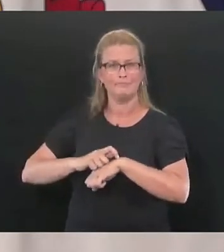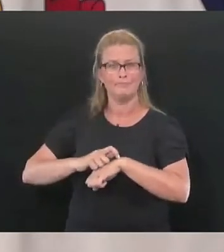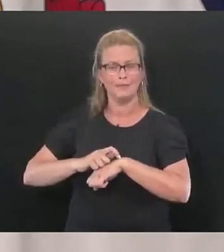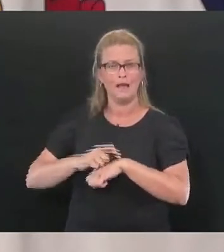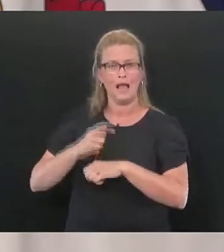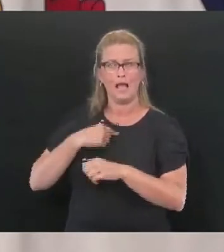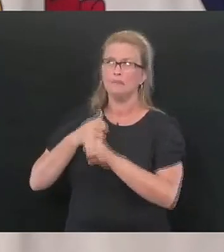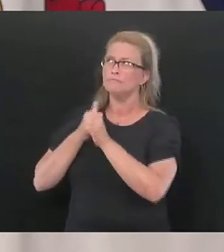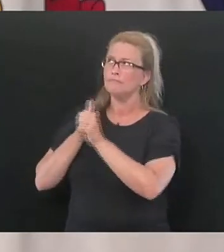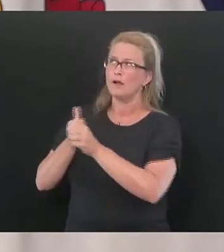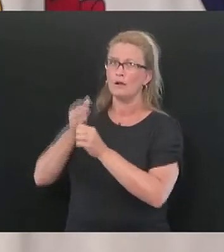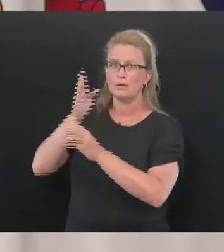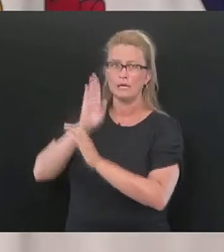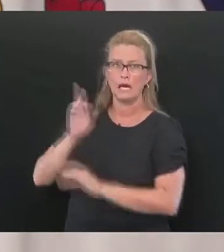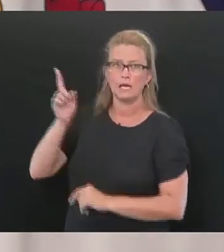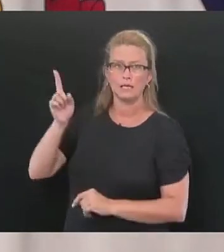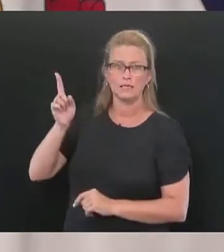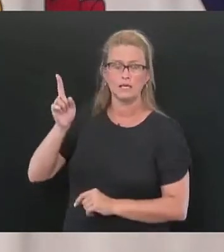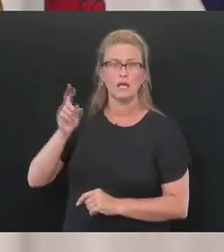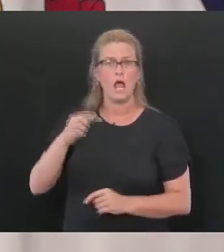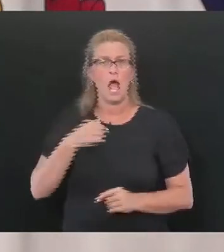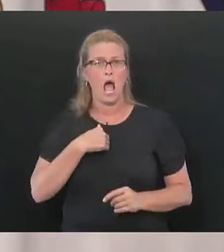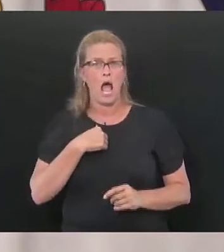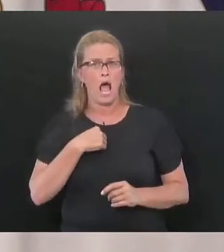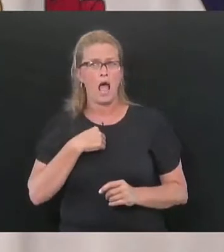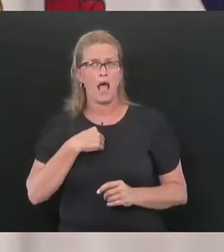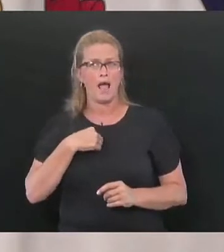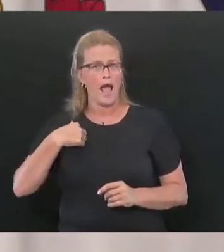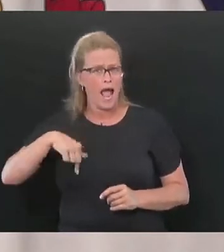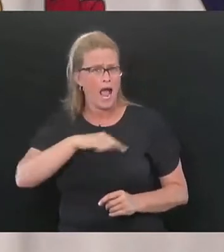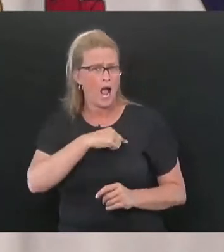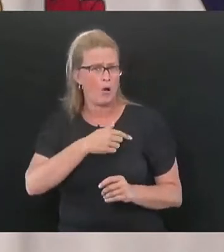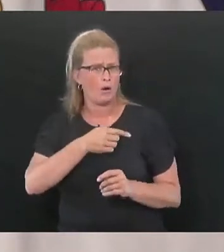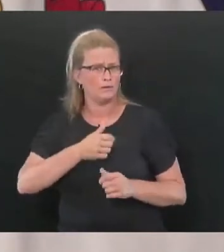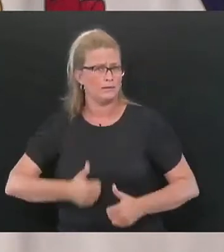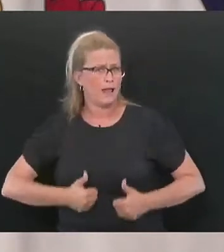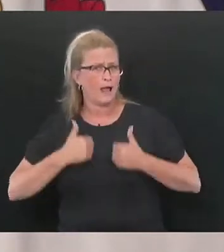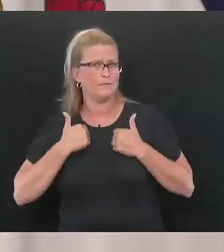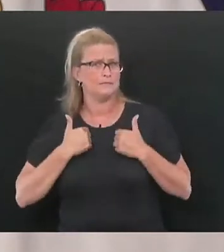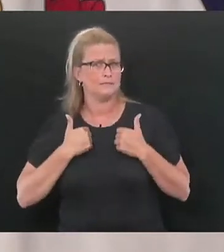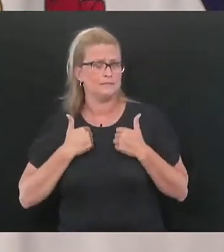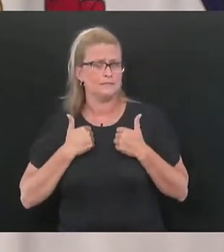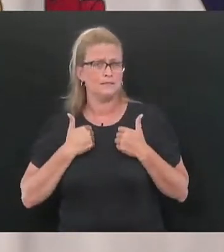I think that in our lives, that